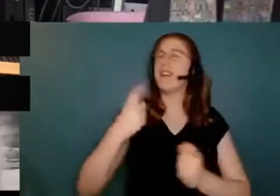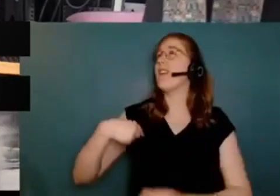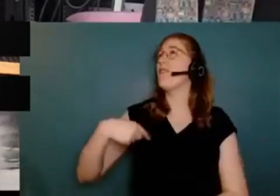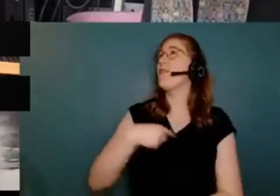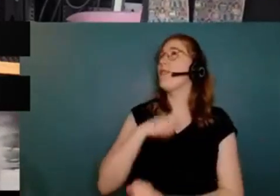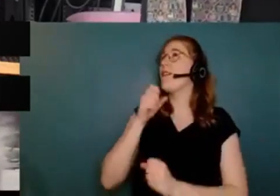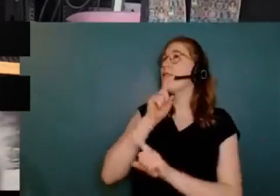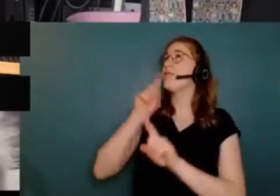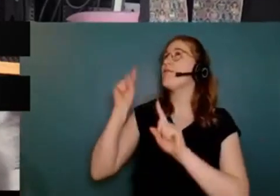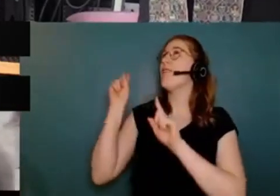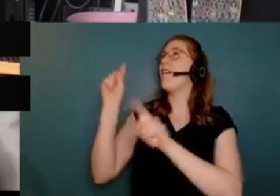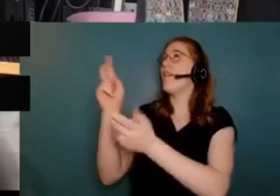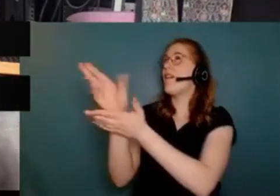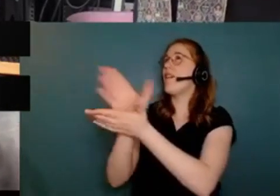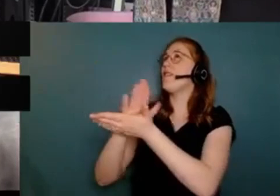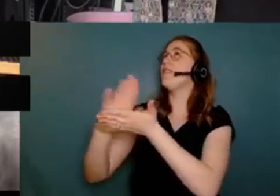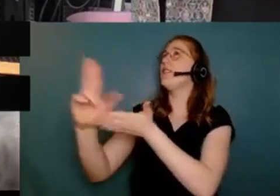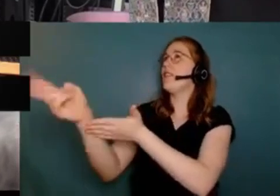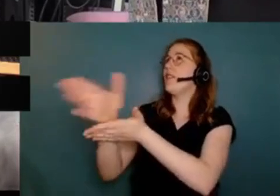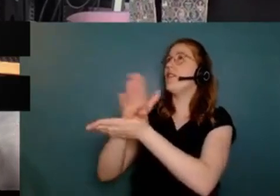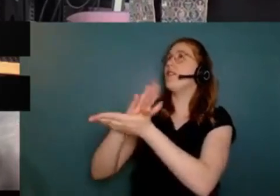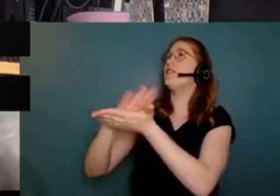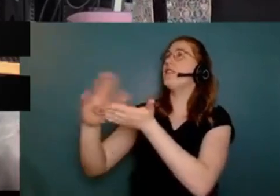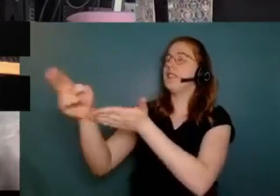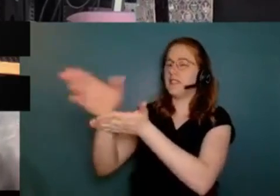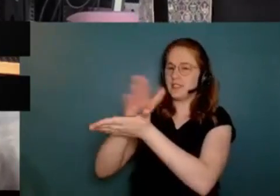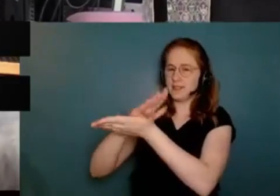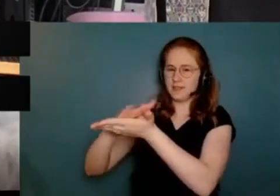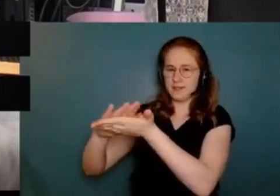sing, holy, holy, holy.